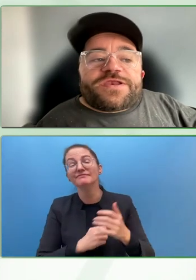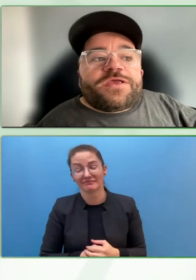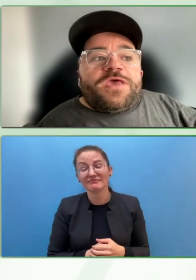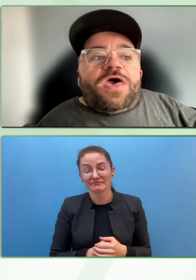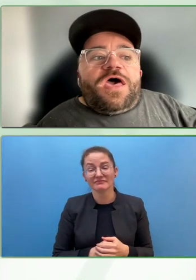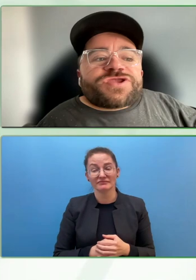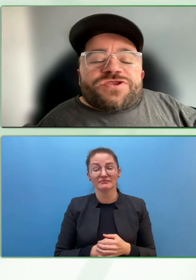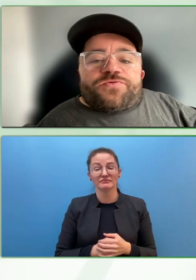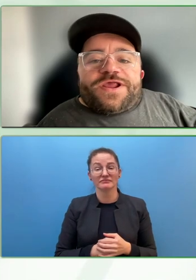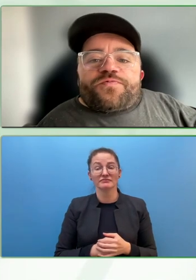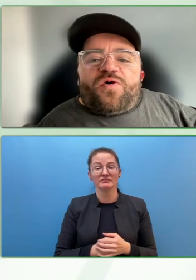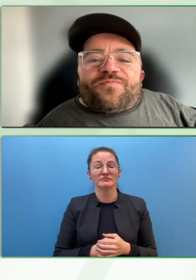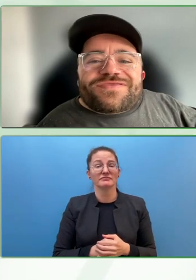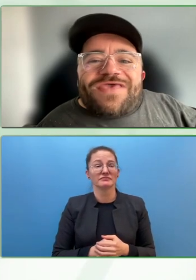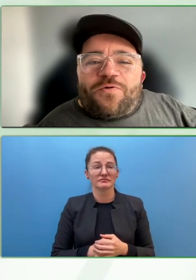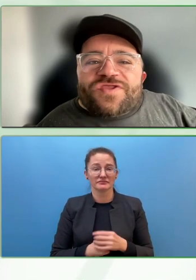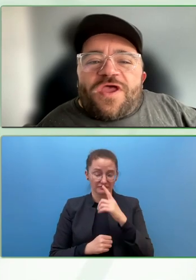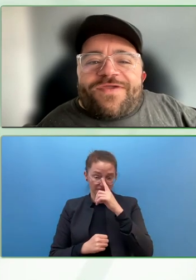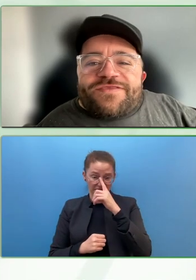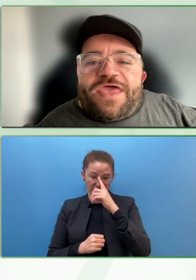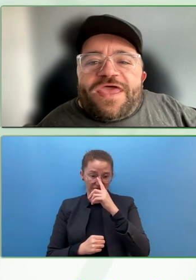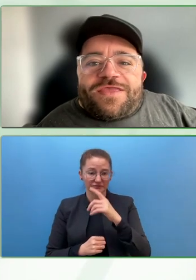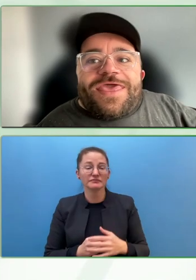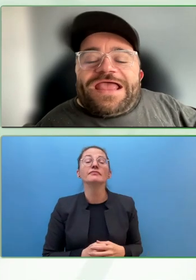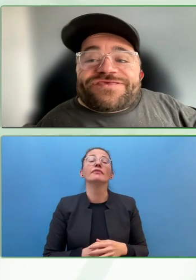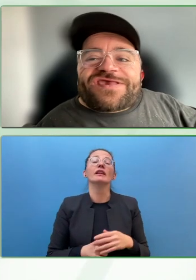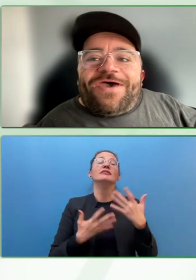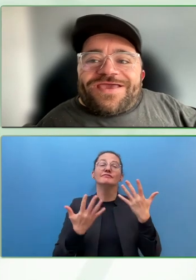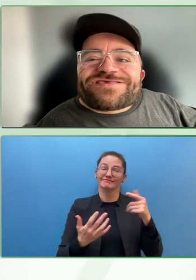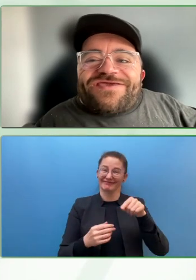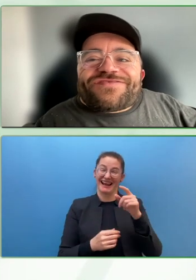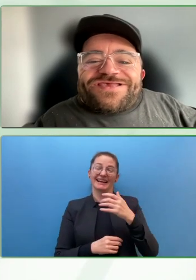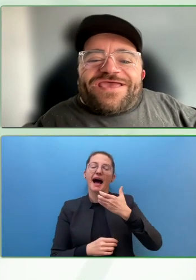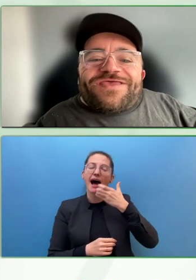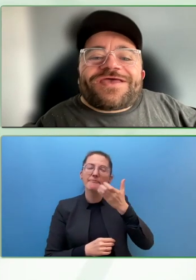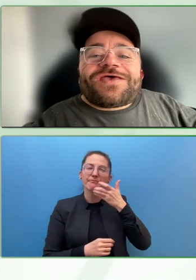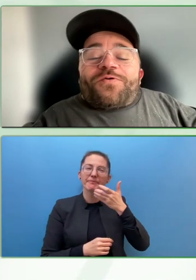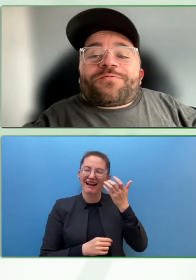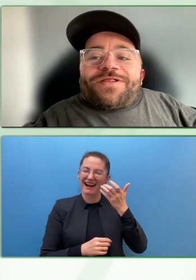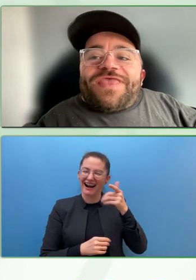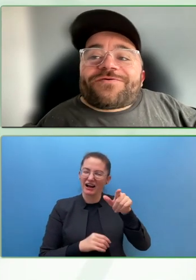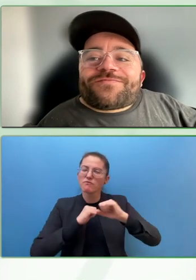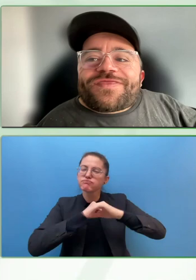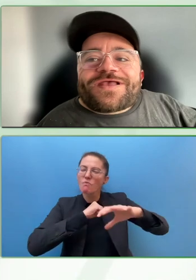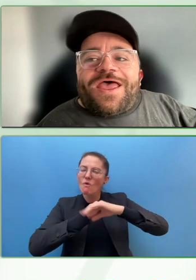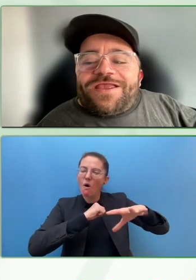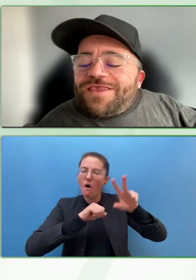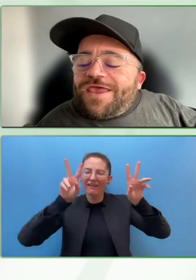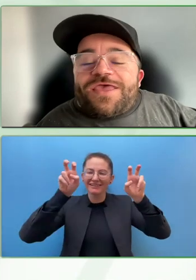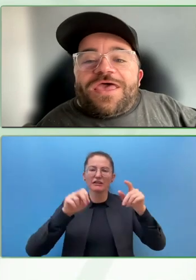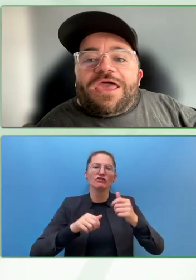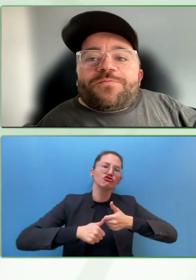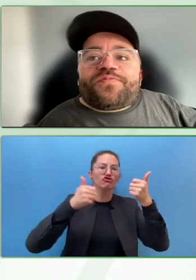Greatest, and I genuinely thought, I wish I'd made that. And so I can safely say that probably they would be the client